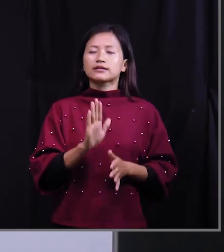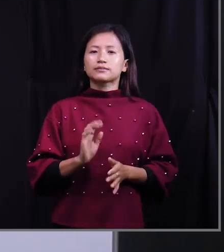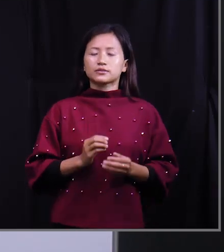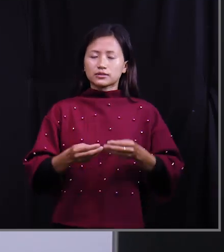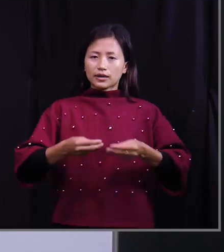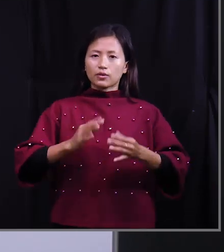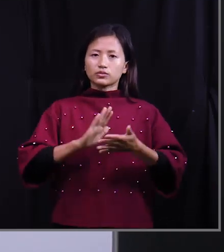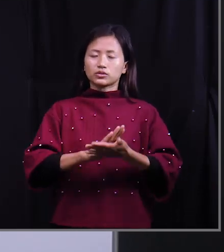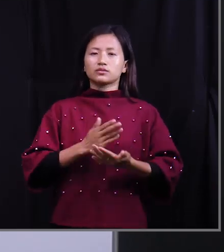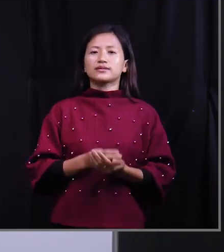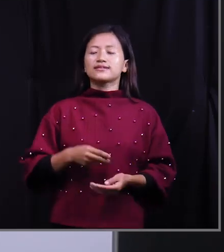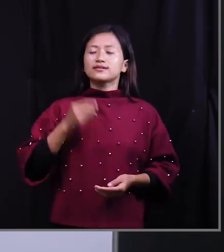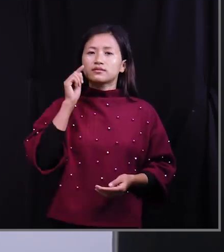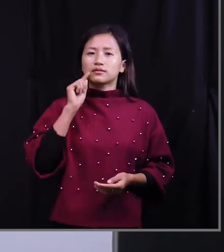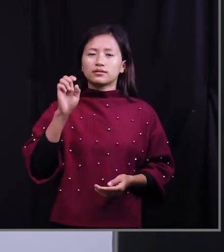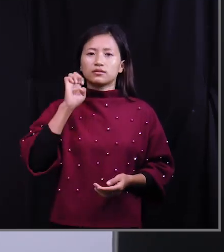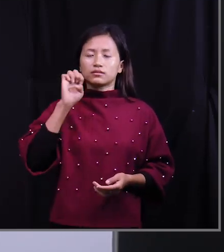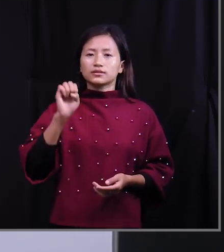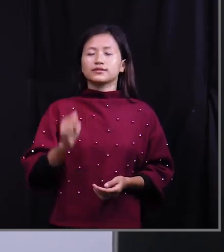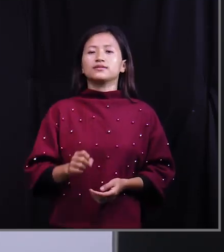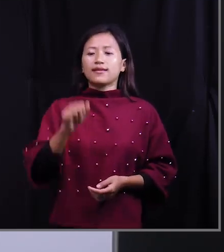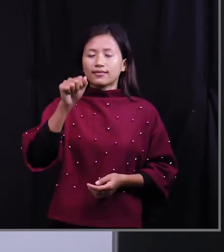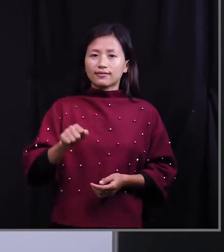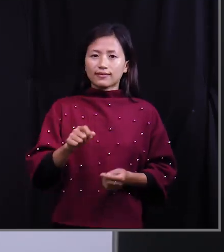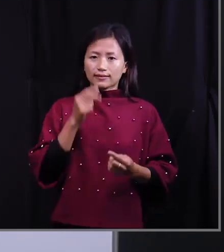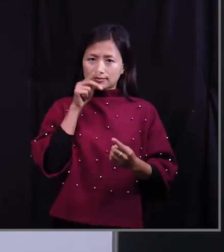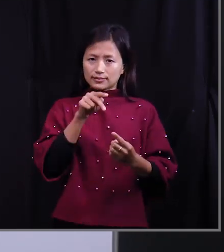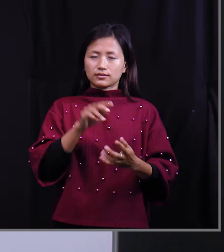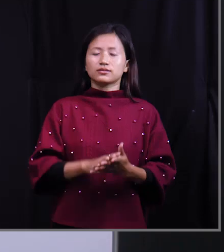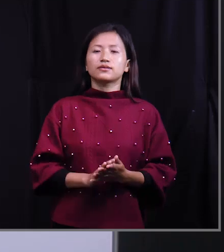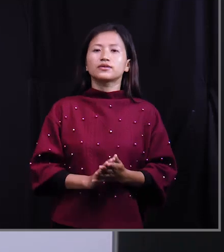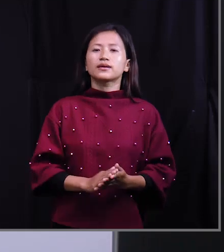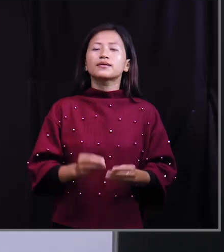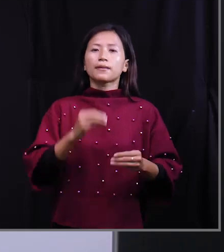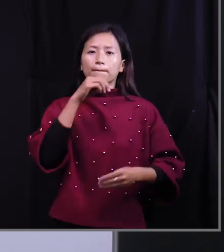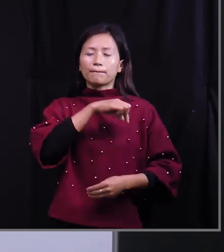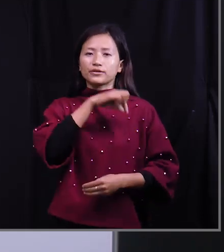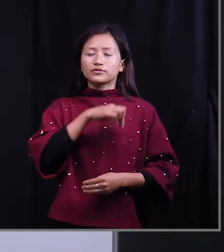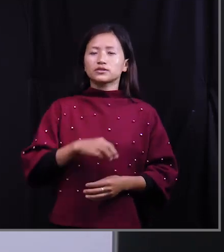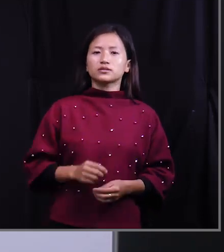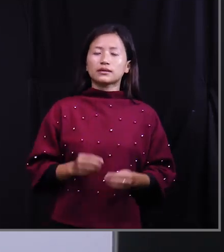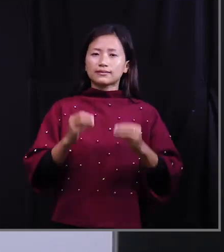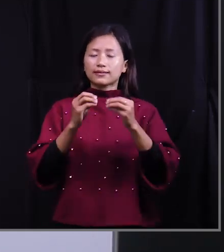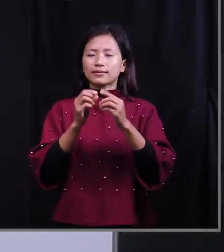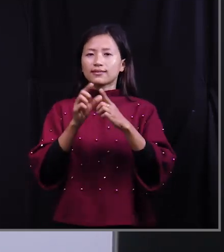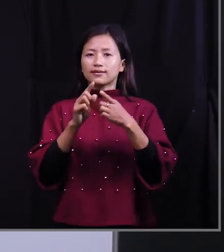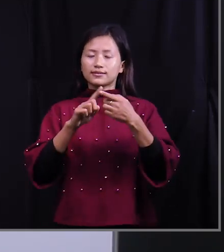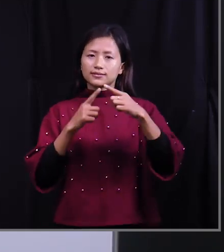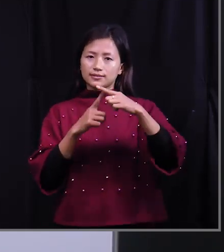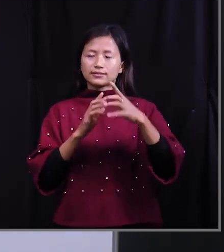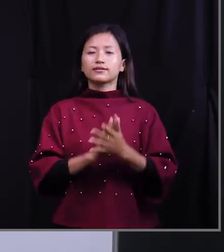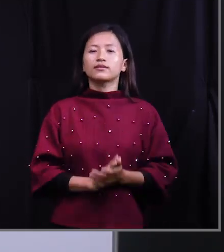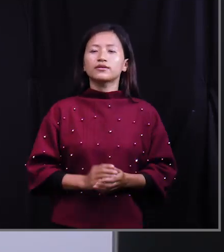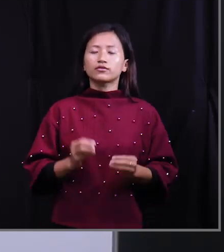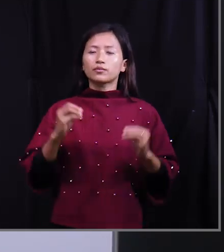that means he can detect opportunity at the earliest. He gets the benefit to detect the opportunities from